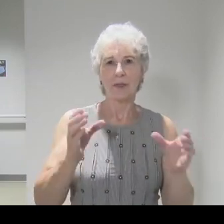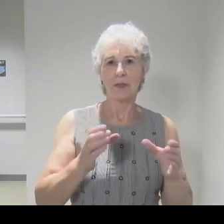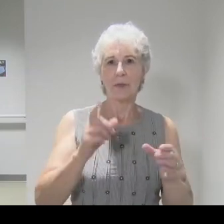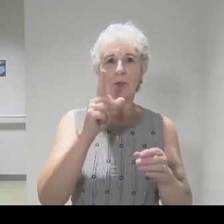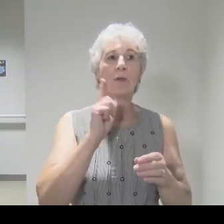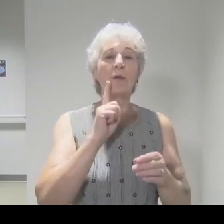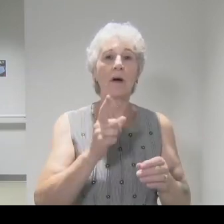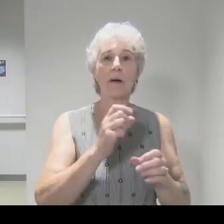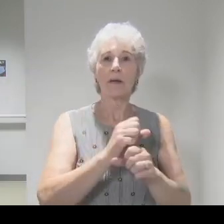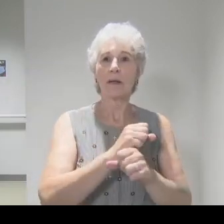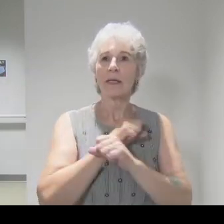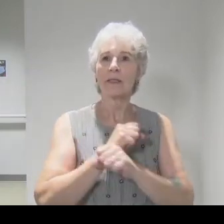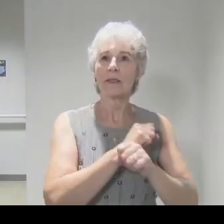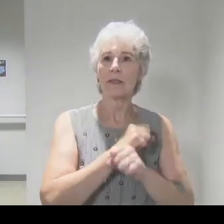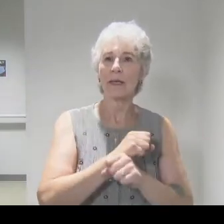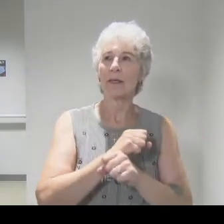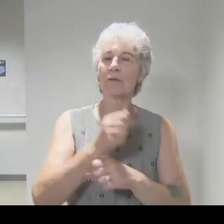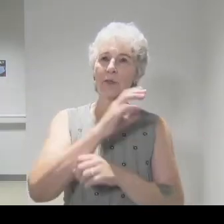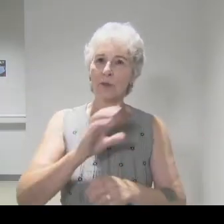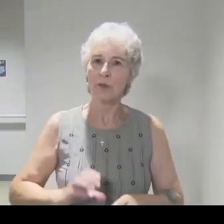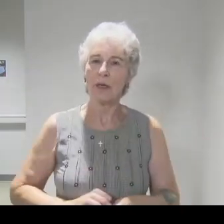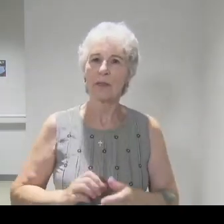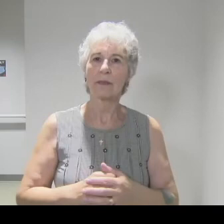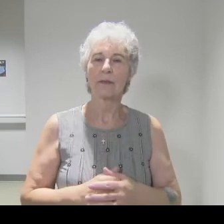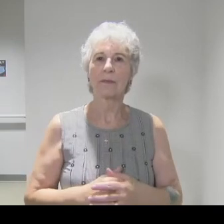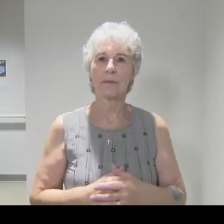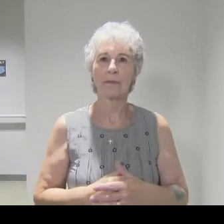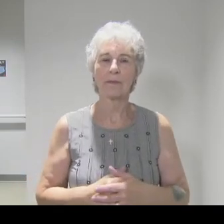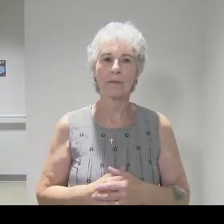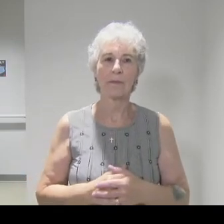Christ, desiring to live as a constant herald of his grace.